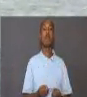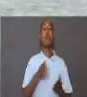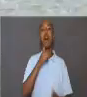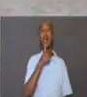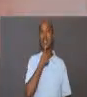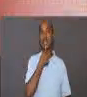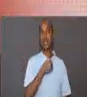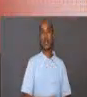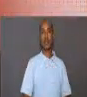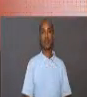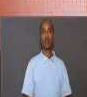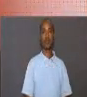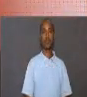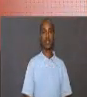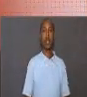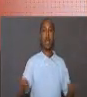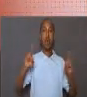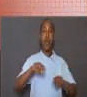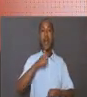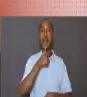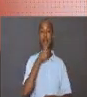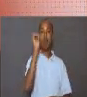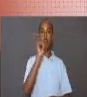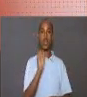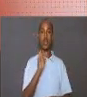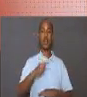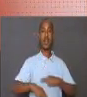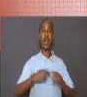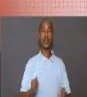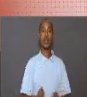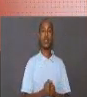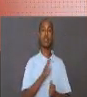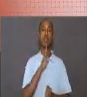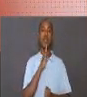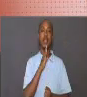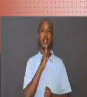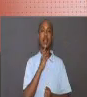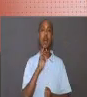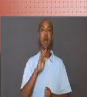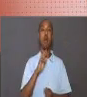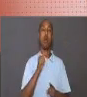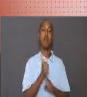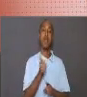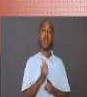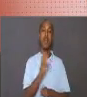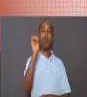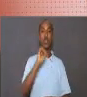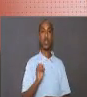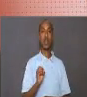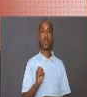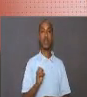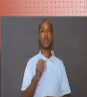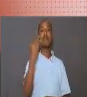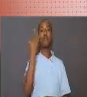acidic. When acidic oxides react with basic or metallic oxides,